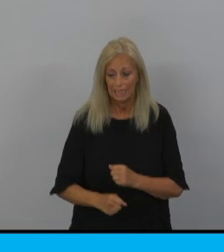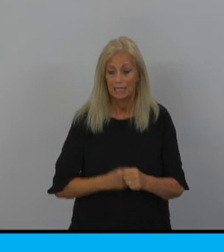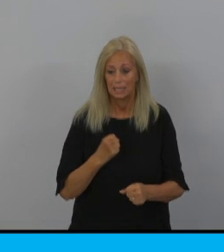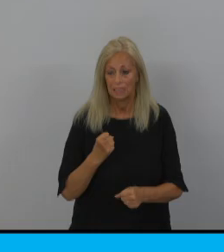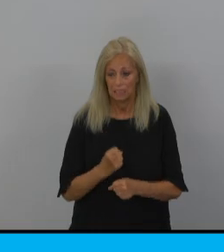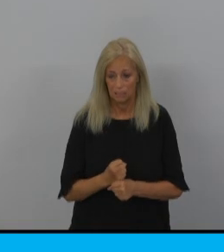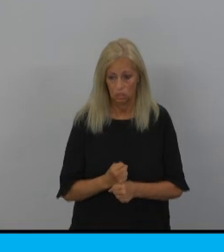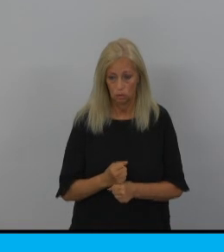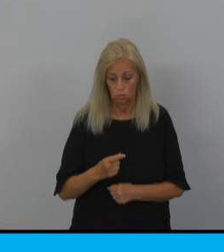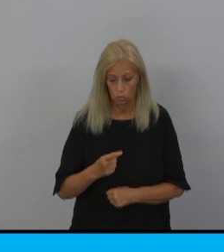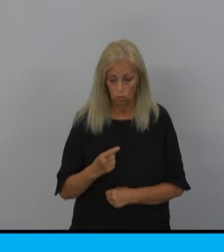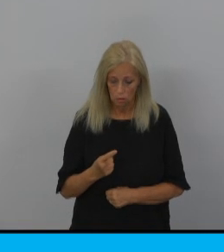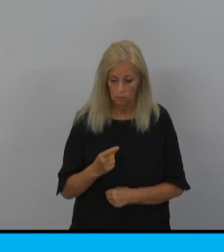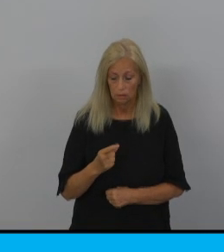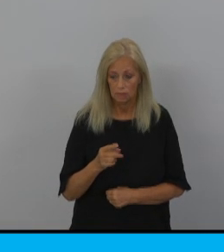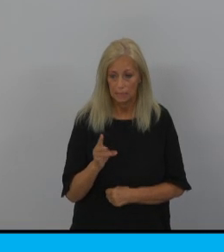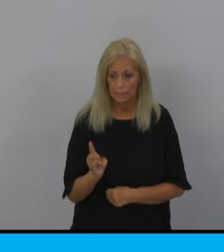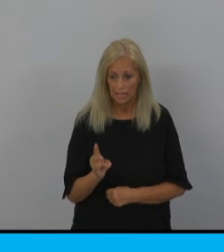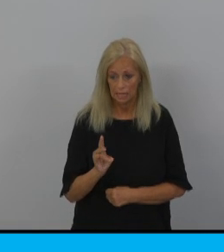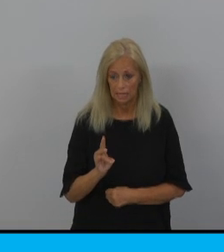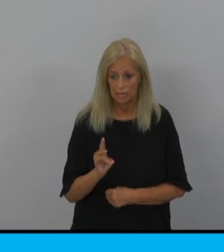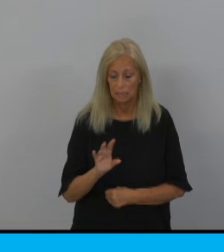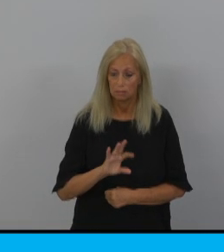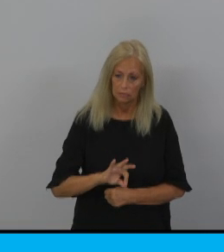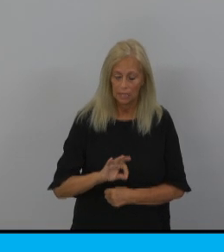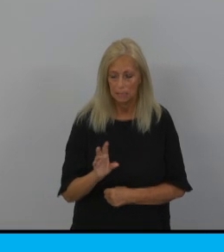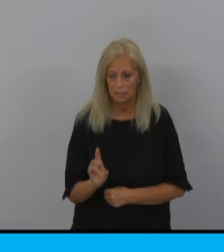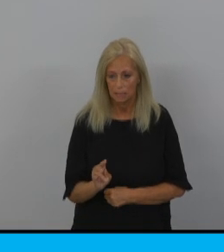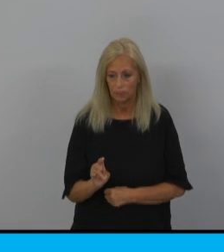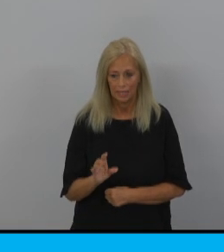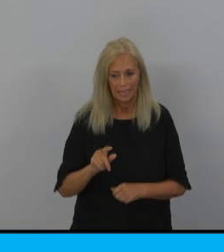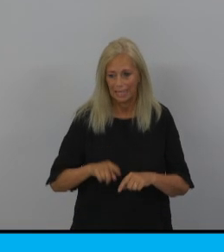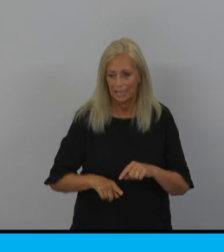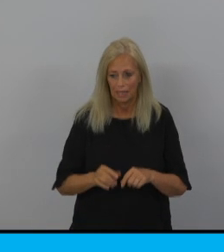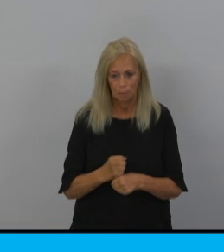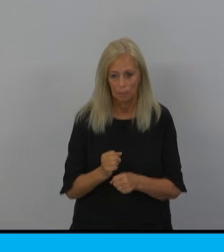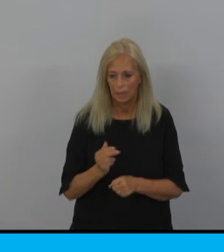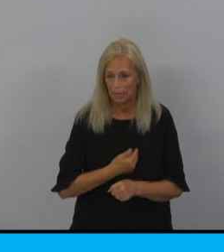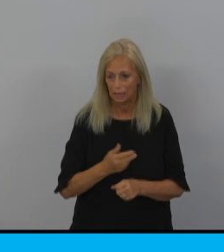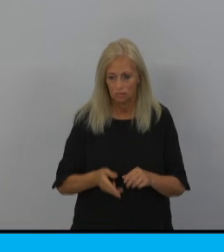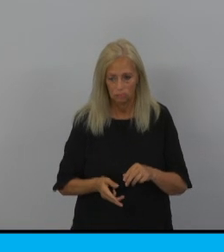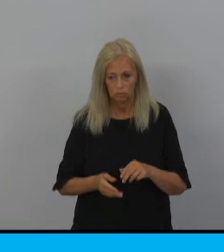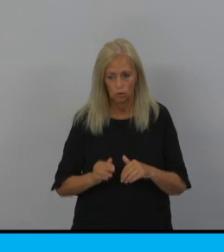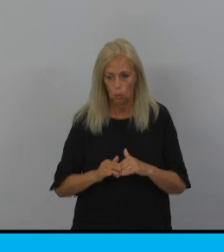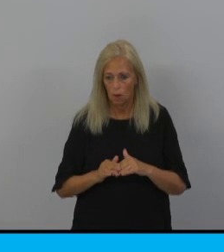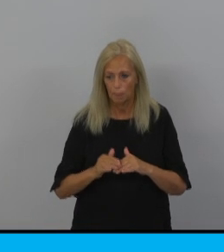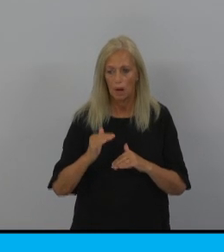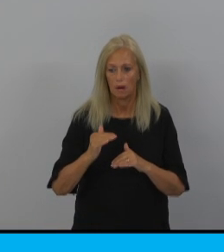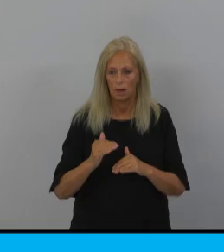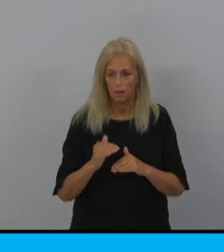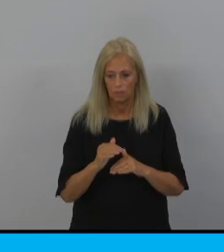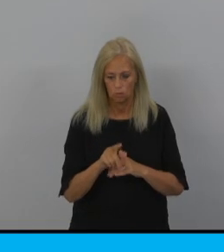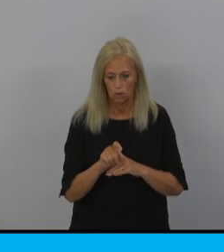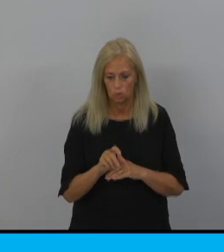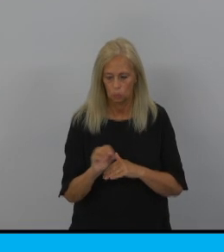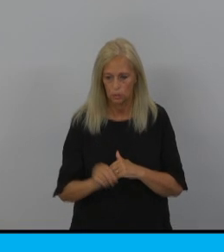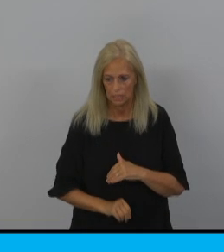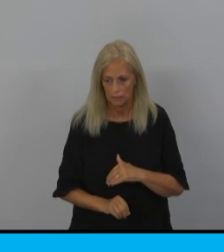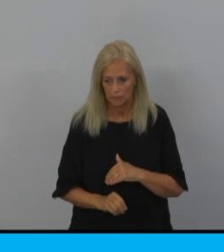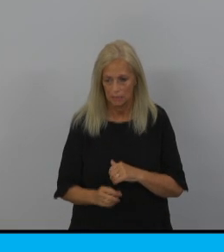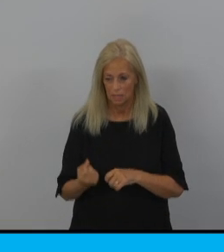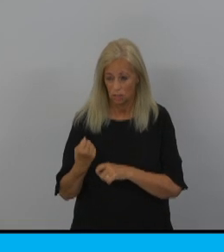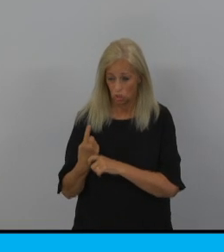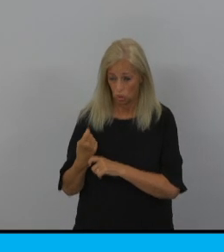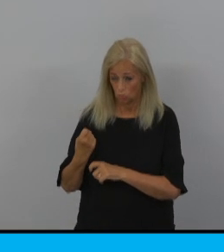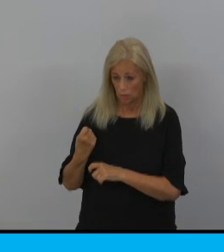was 97%. Now they can't make us go above 100%. So last year they actually wanted me